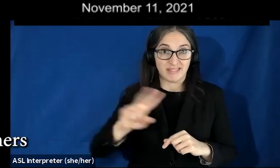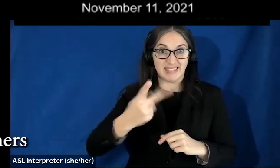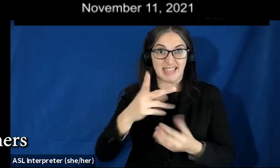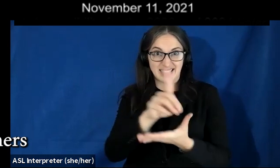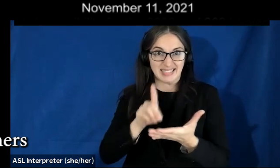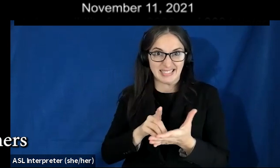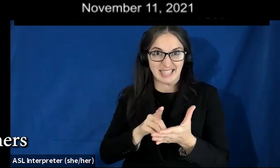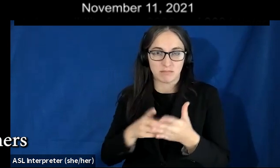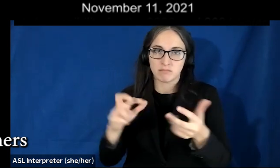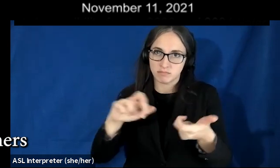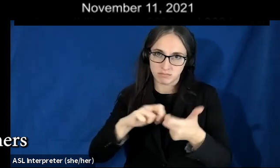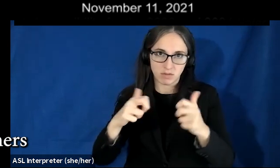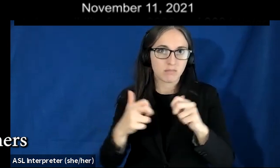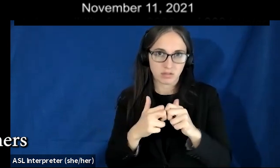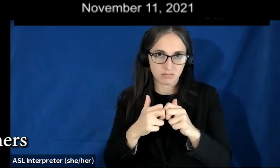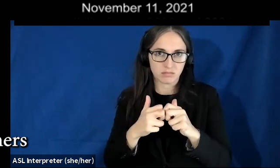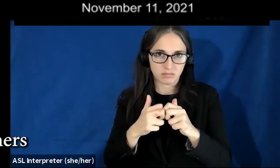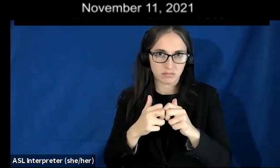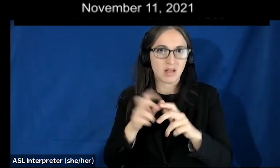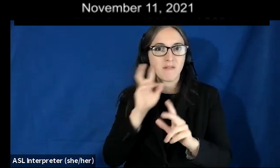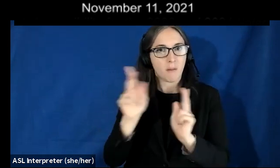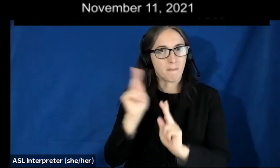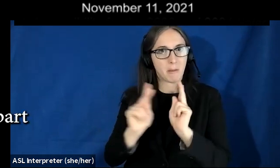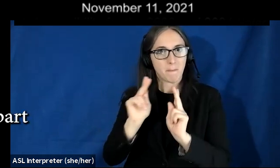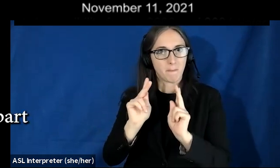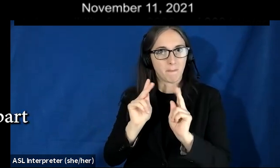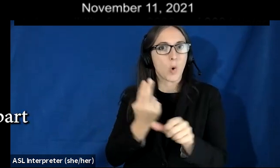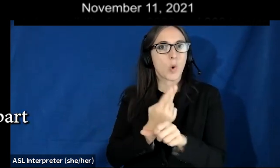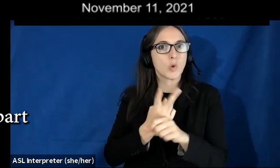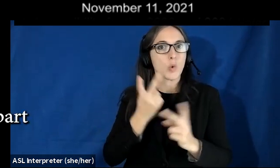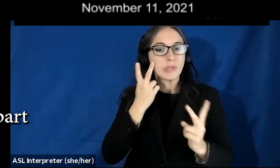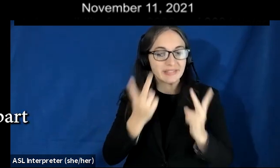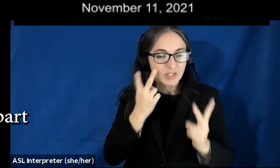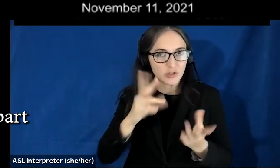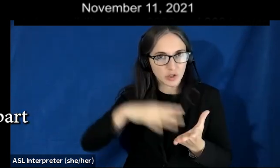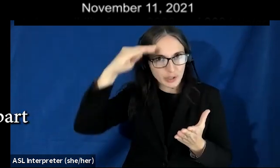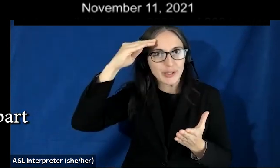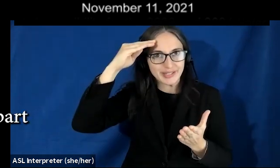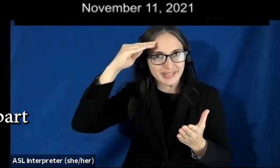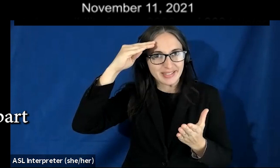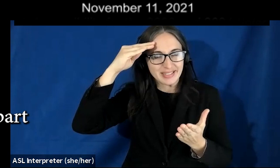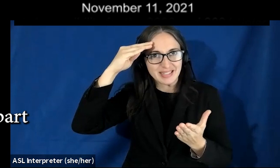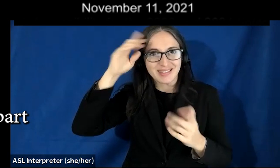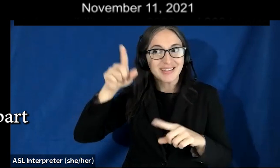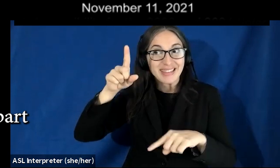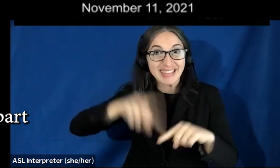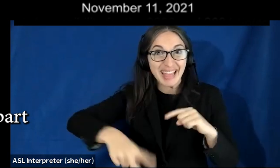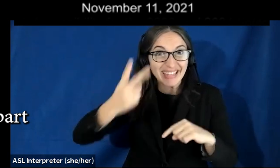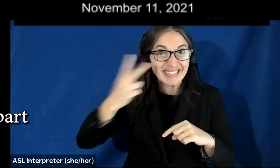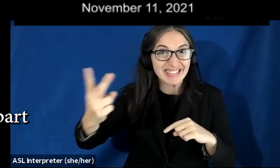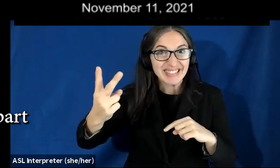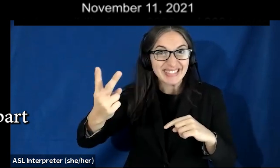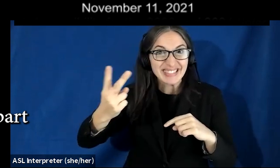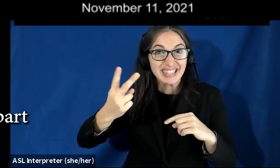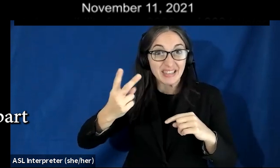problems for sighted learners because they cannot see the closed part of the